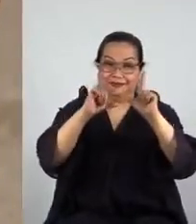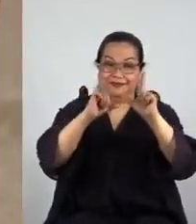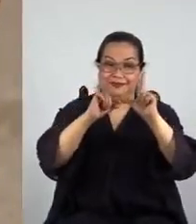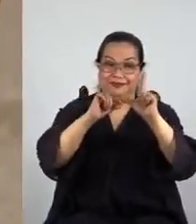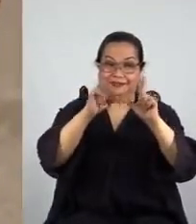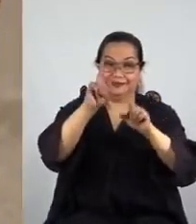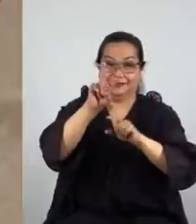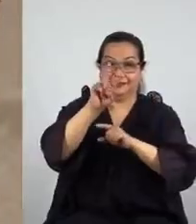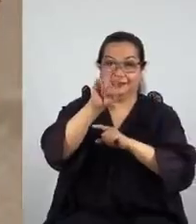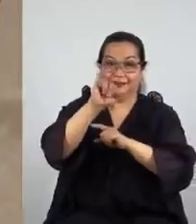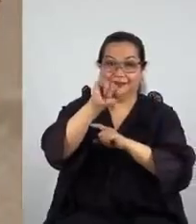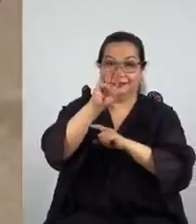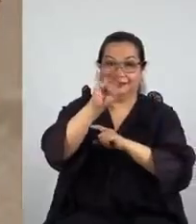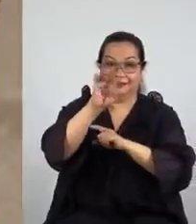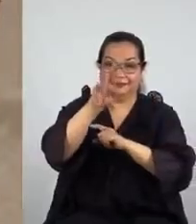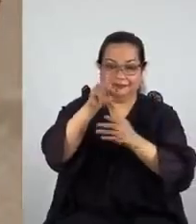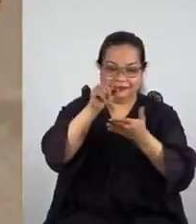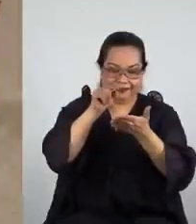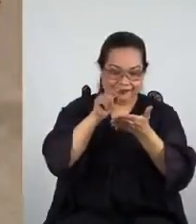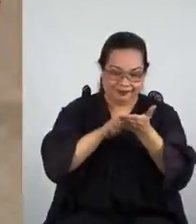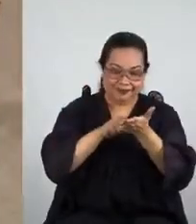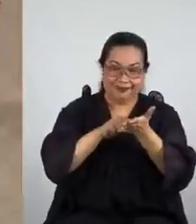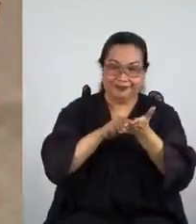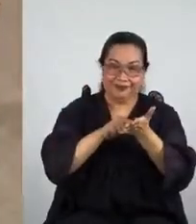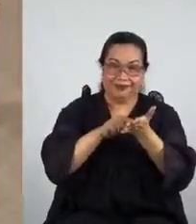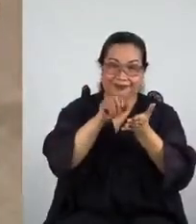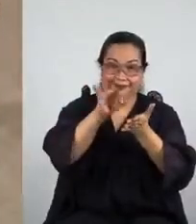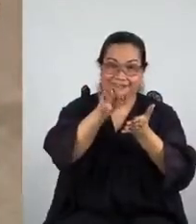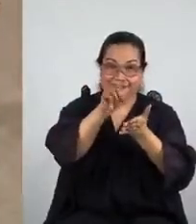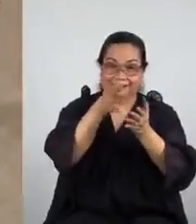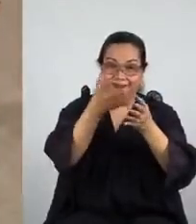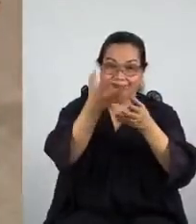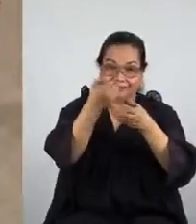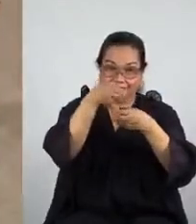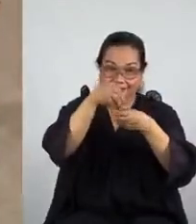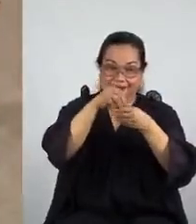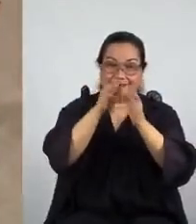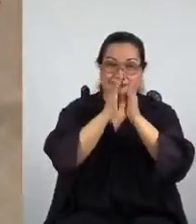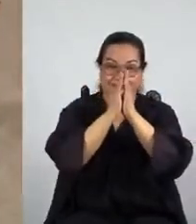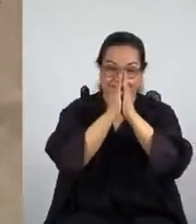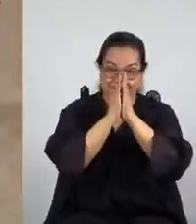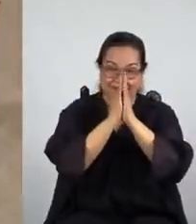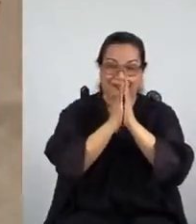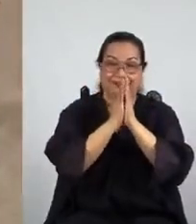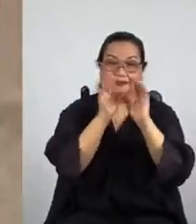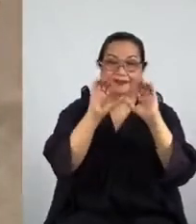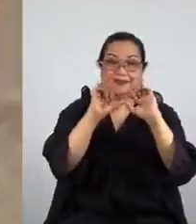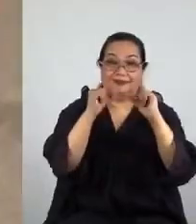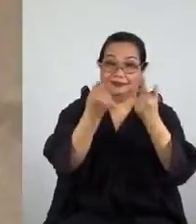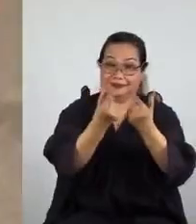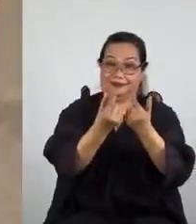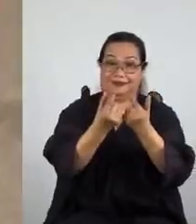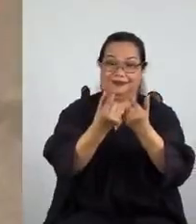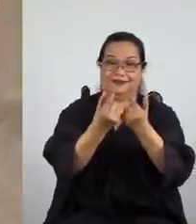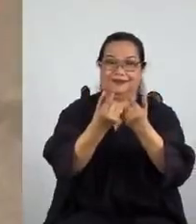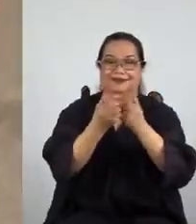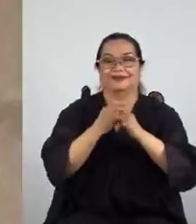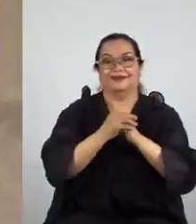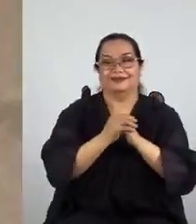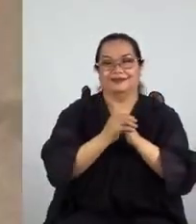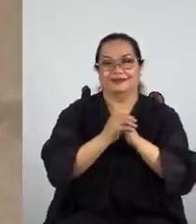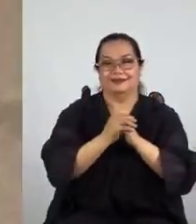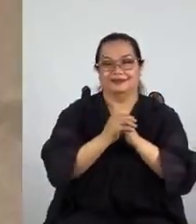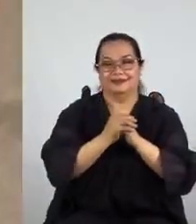Viber, please just click on it if you want to join the Viber prayer community.